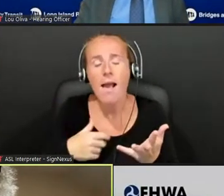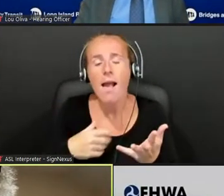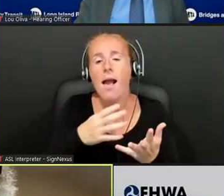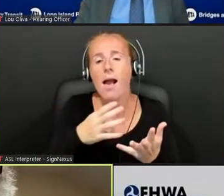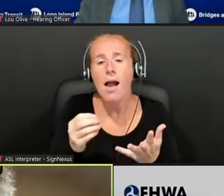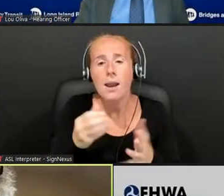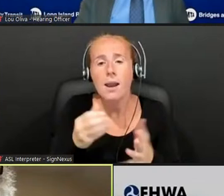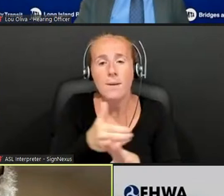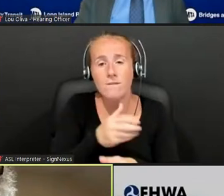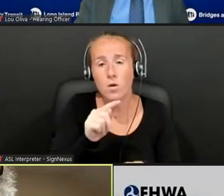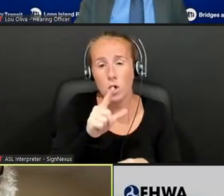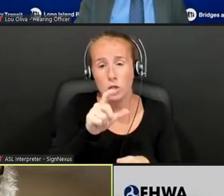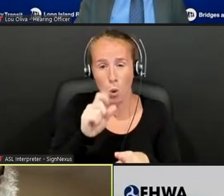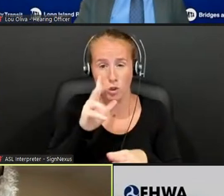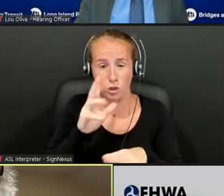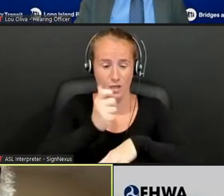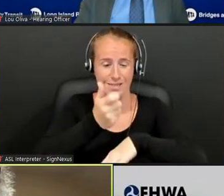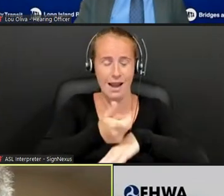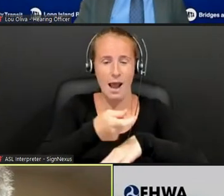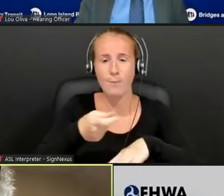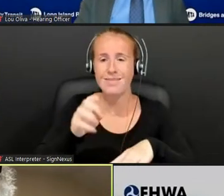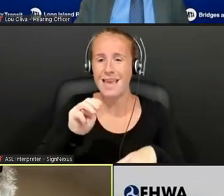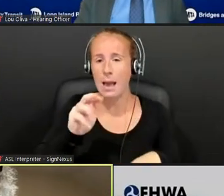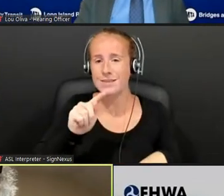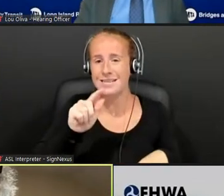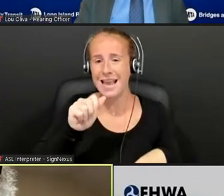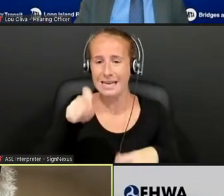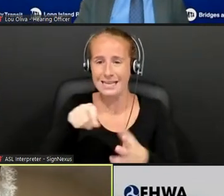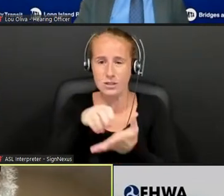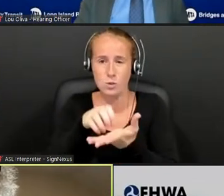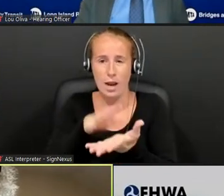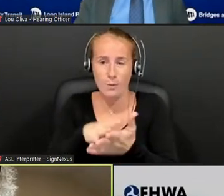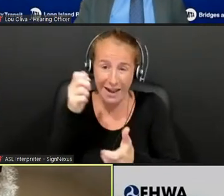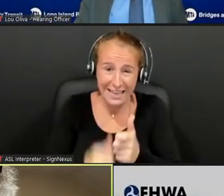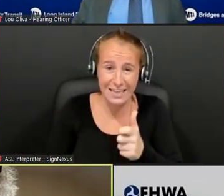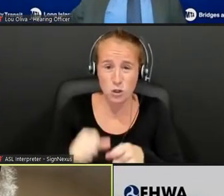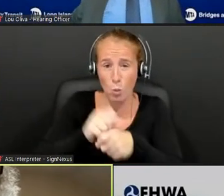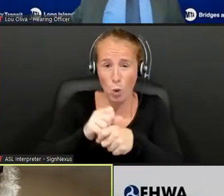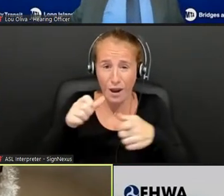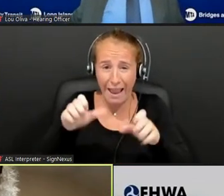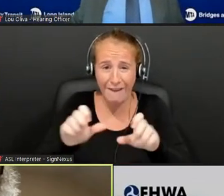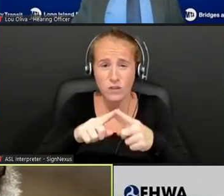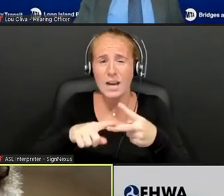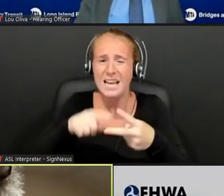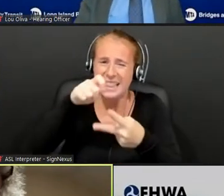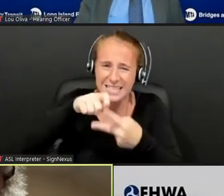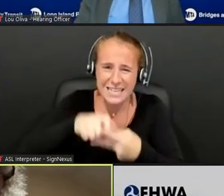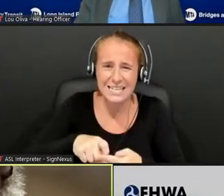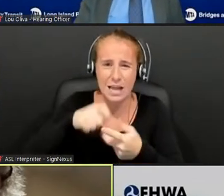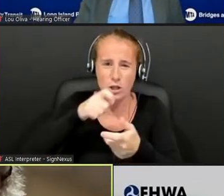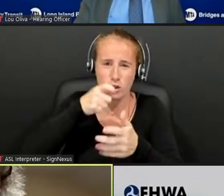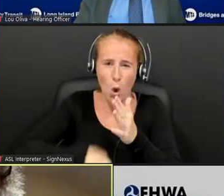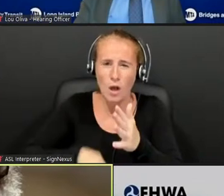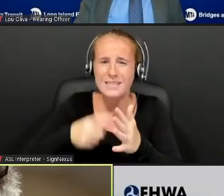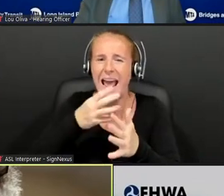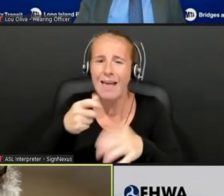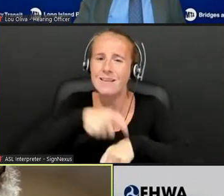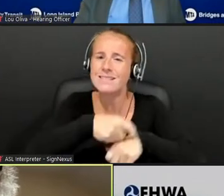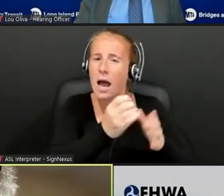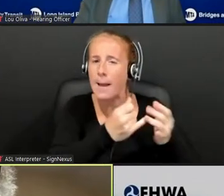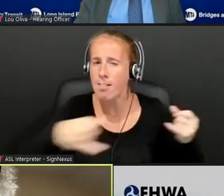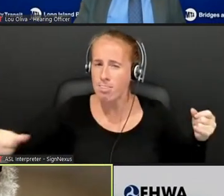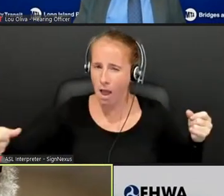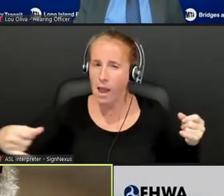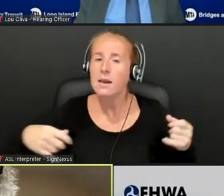the MTA needs to document each work effort its detailed costs and a timeline how soon after this tolling effort is